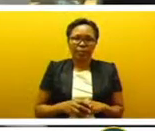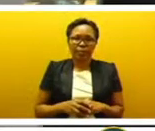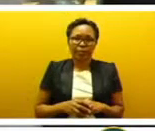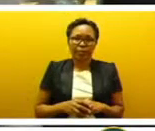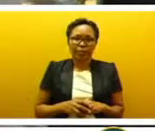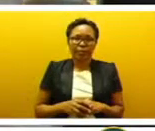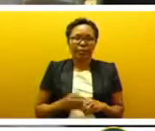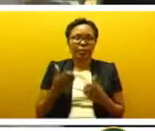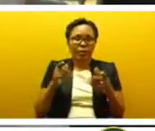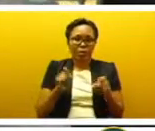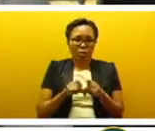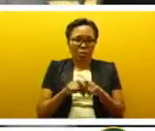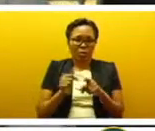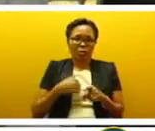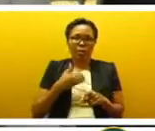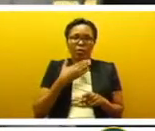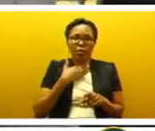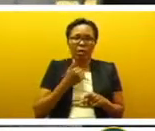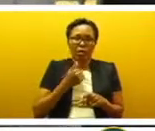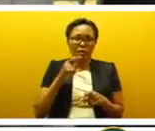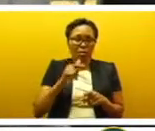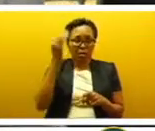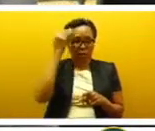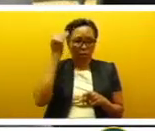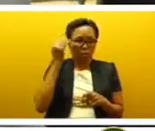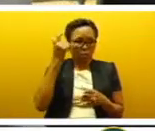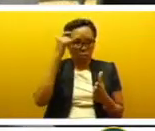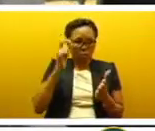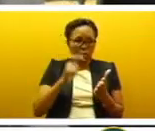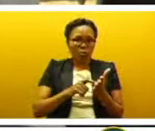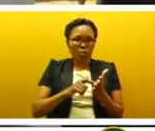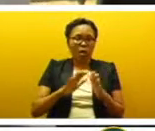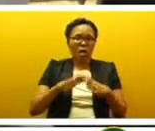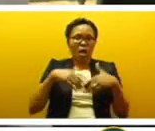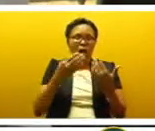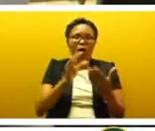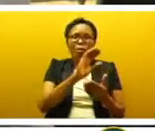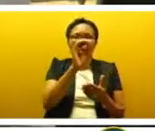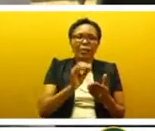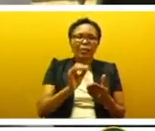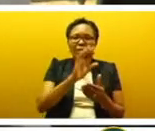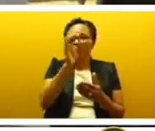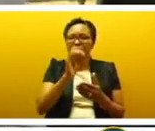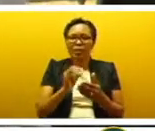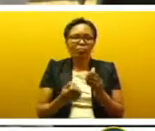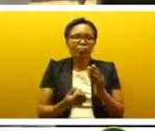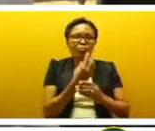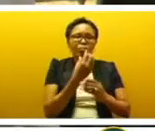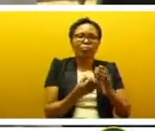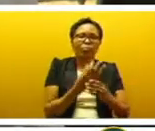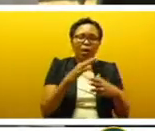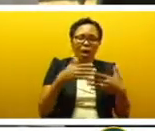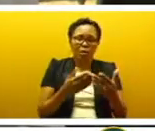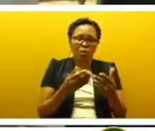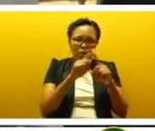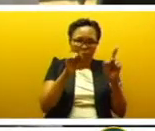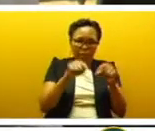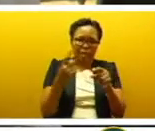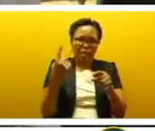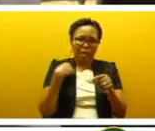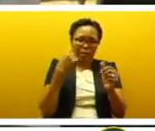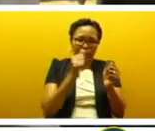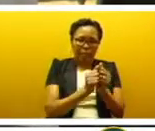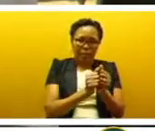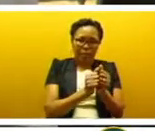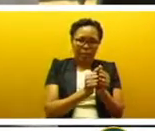I would like this court to take note of how the percentages are being played with. That's slide number 10. You will find